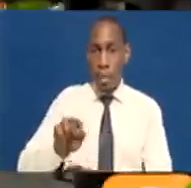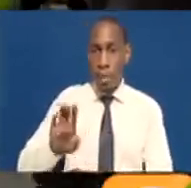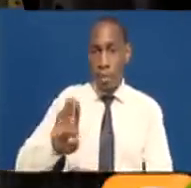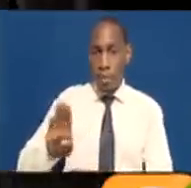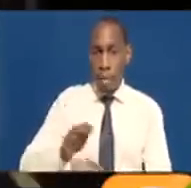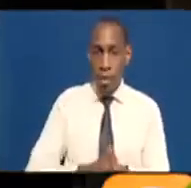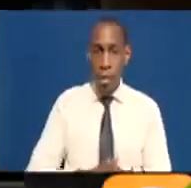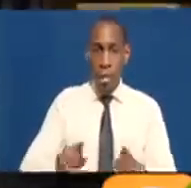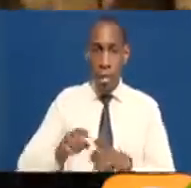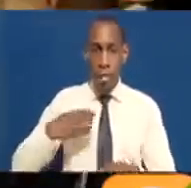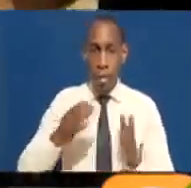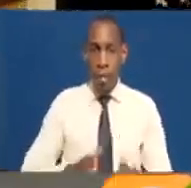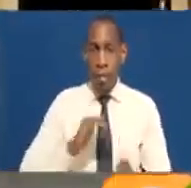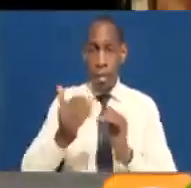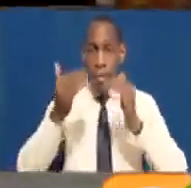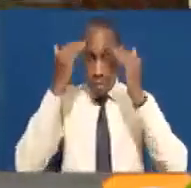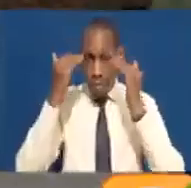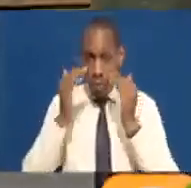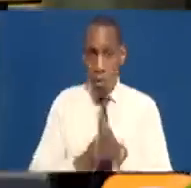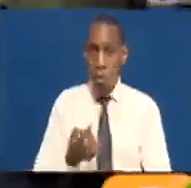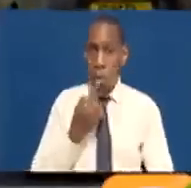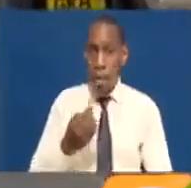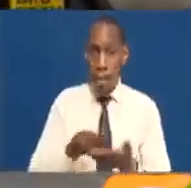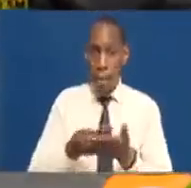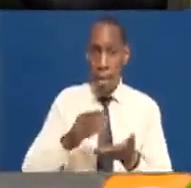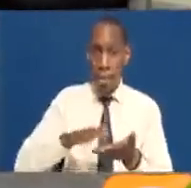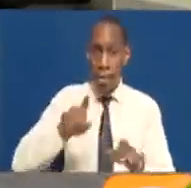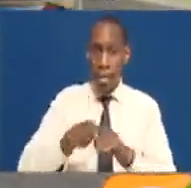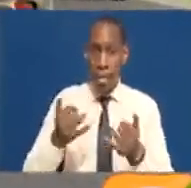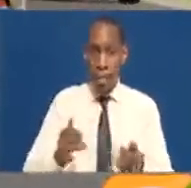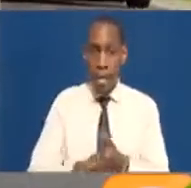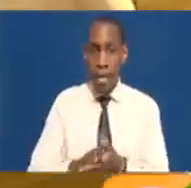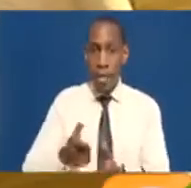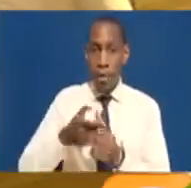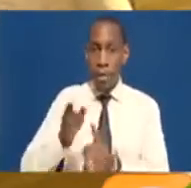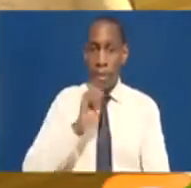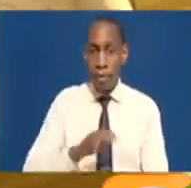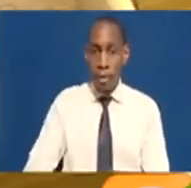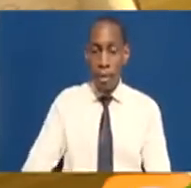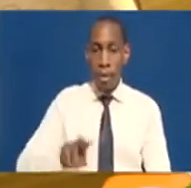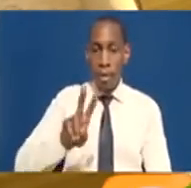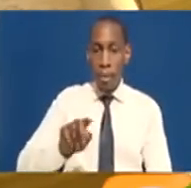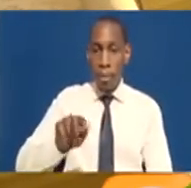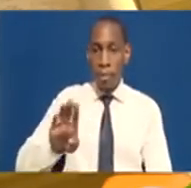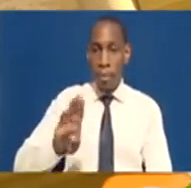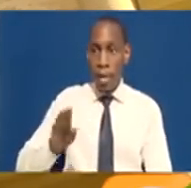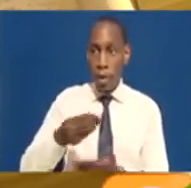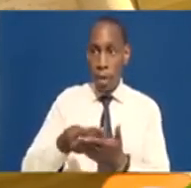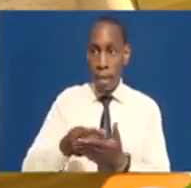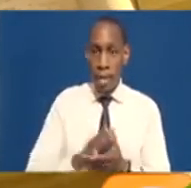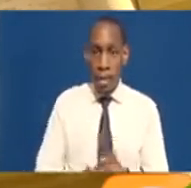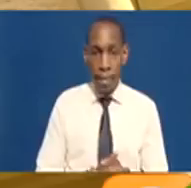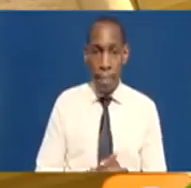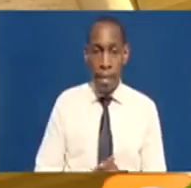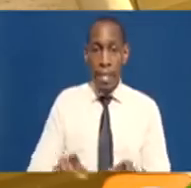the said tycoon moved to court to claim for more and has now been awarded 2.4 billion shillings.